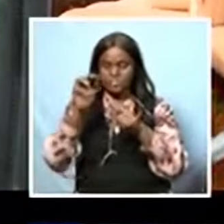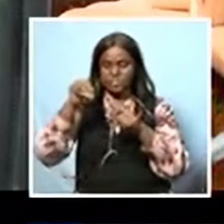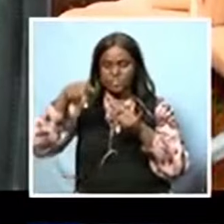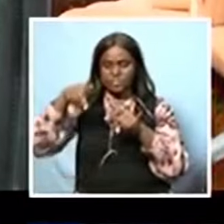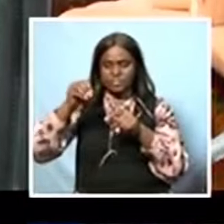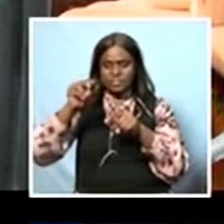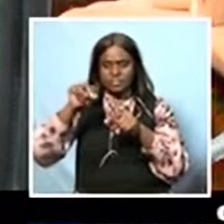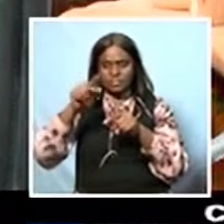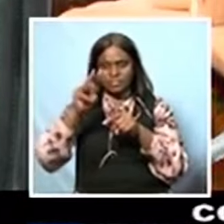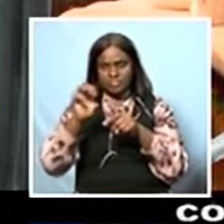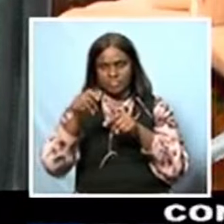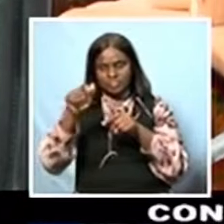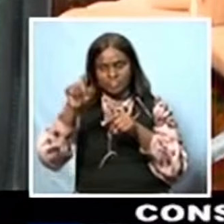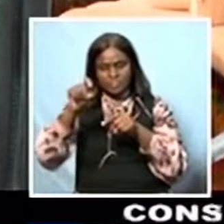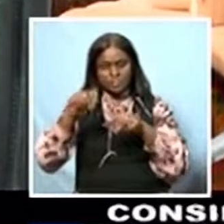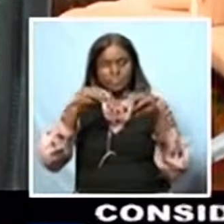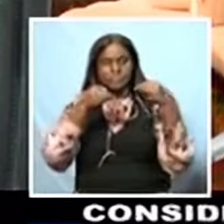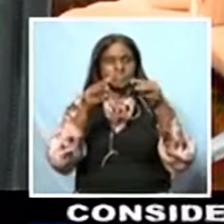market.